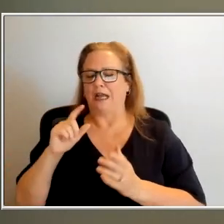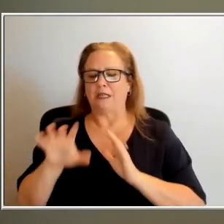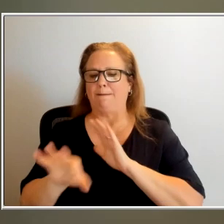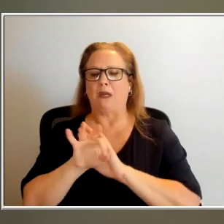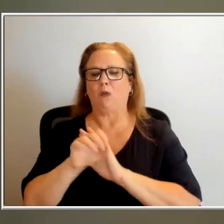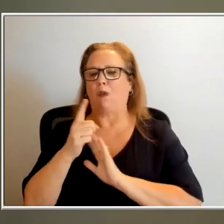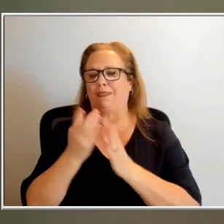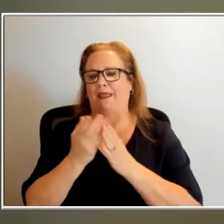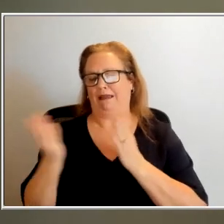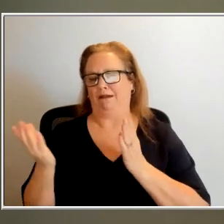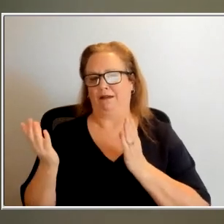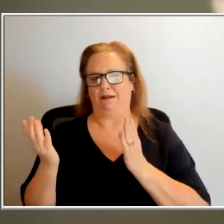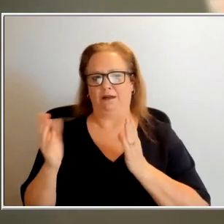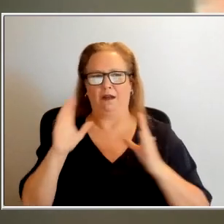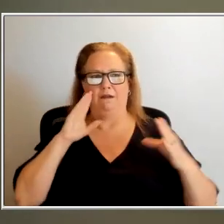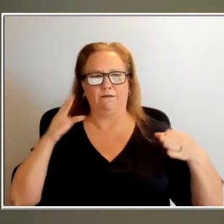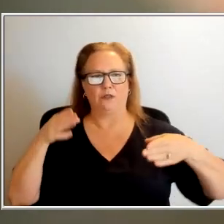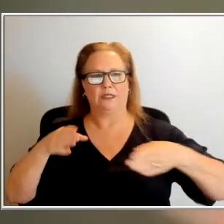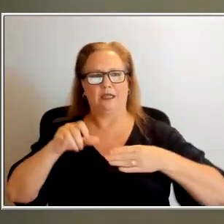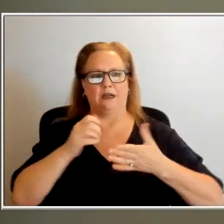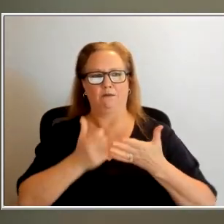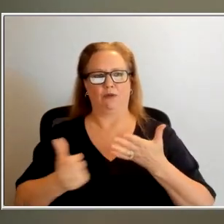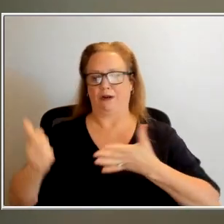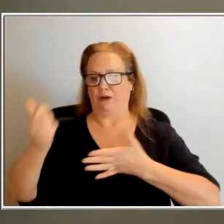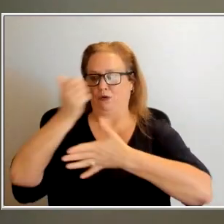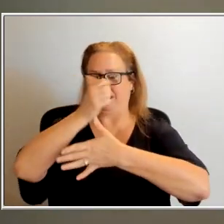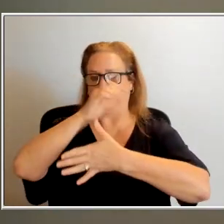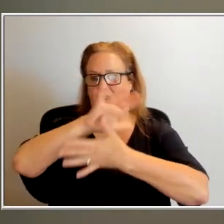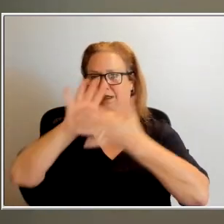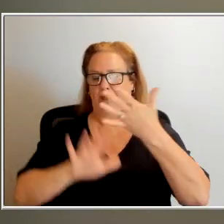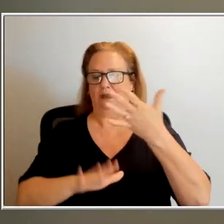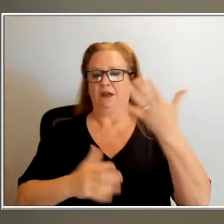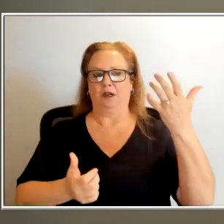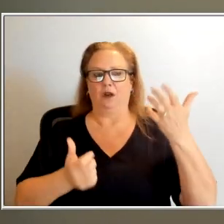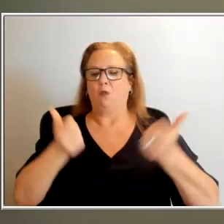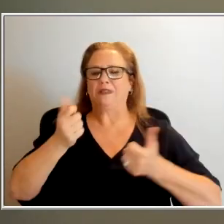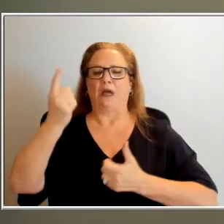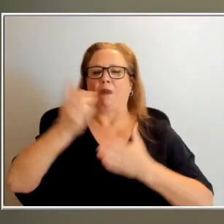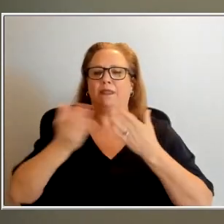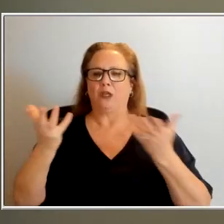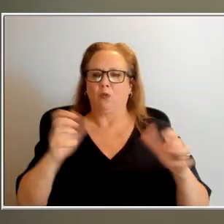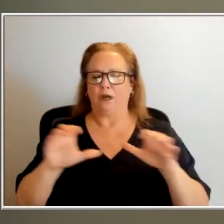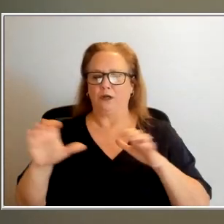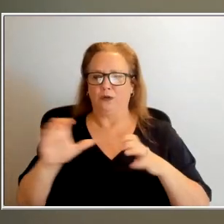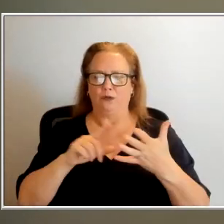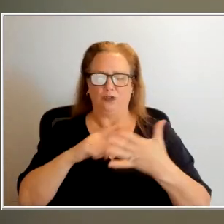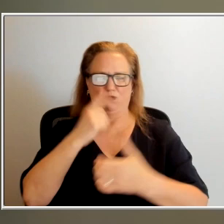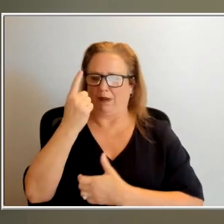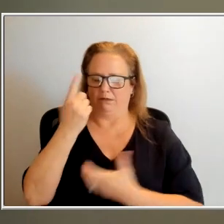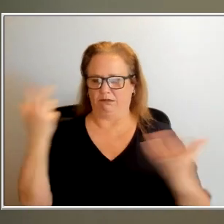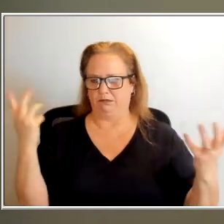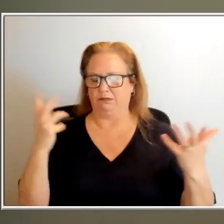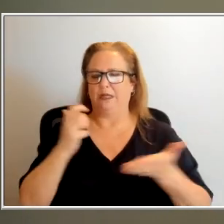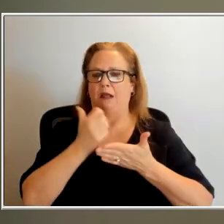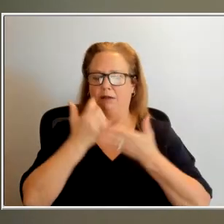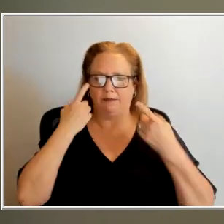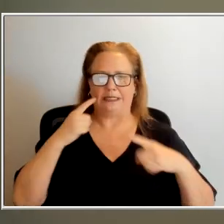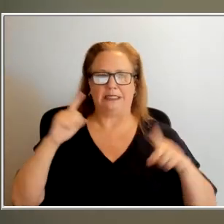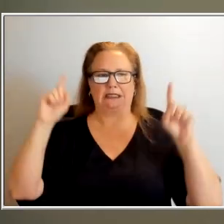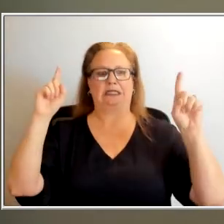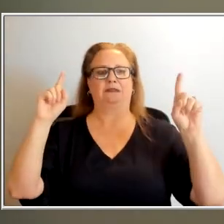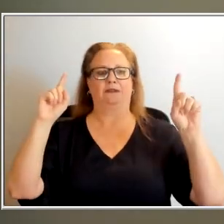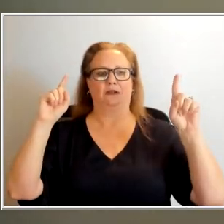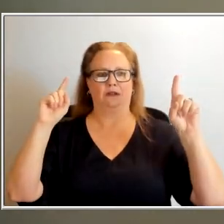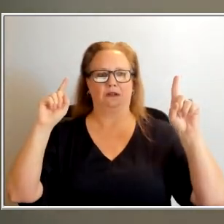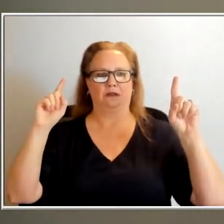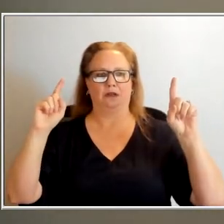now. Right. And I think we should help them prioritize, as you all have done, what is that one thing? And that way we can help them be successful and